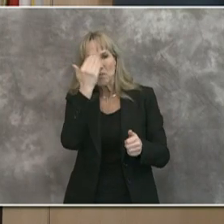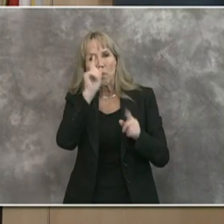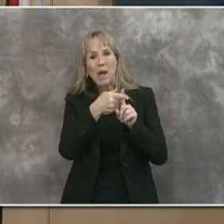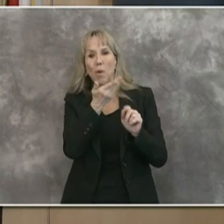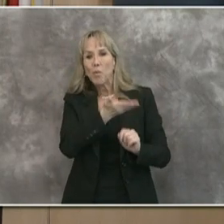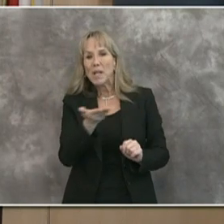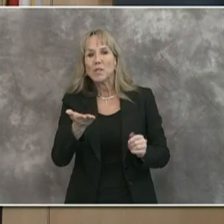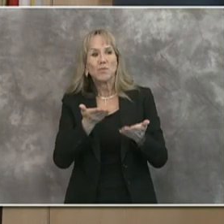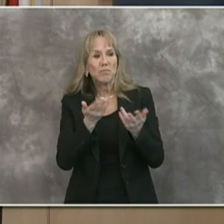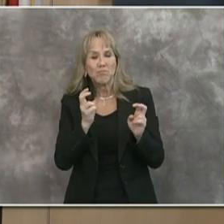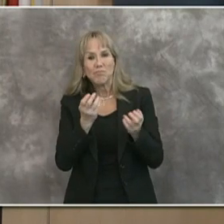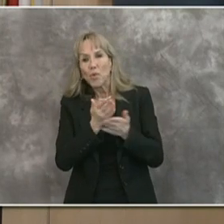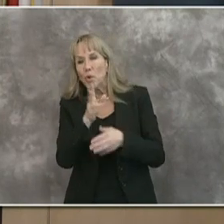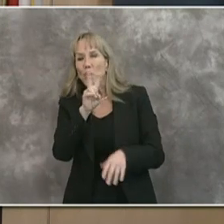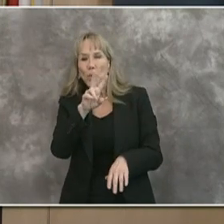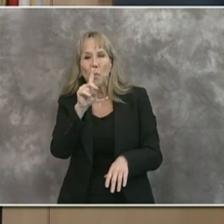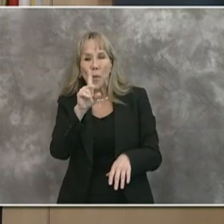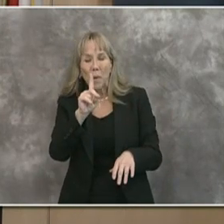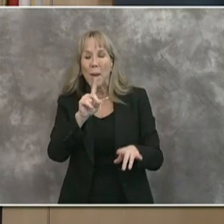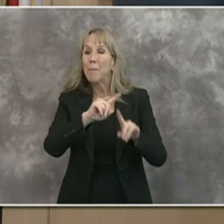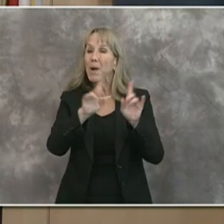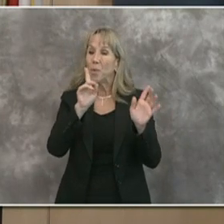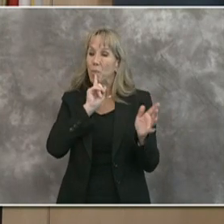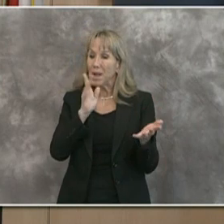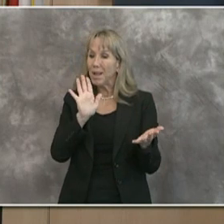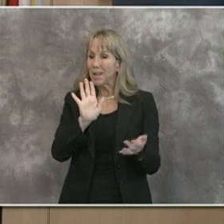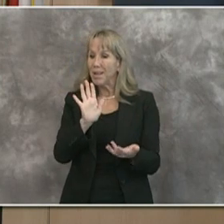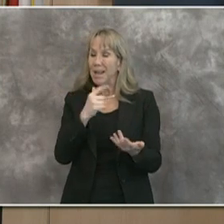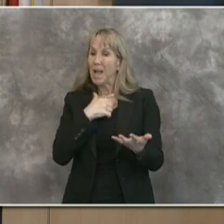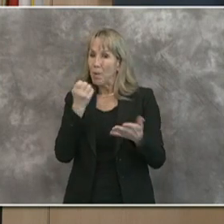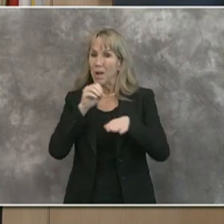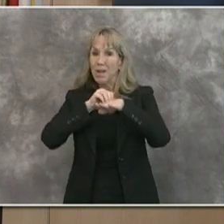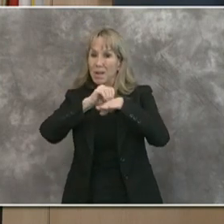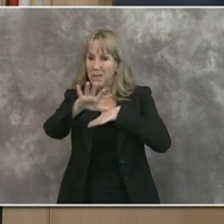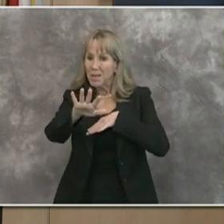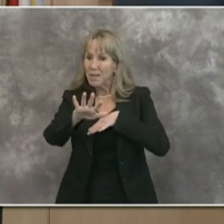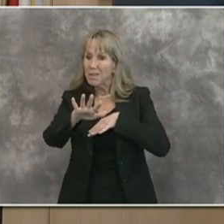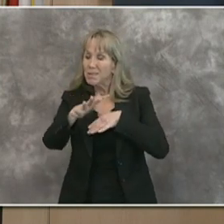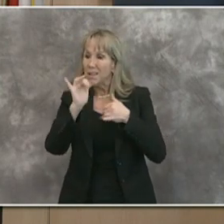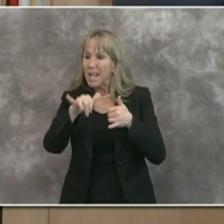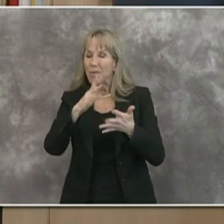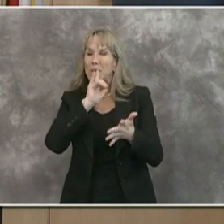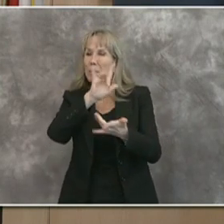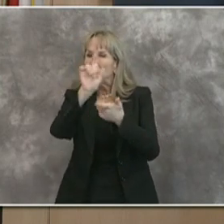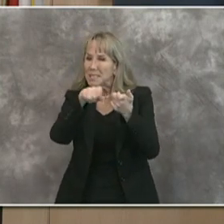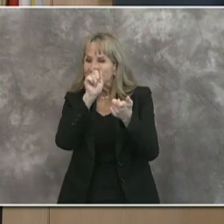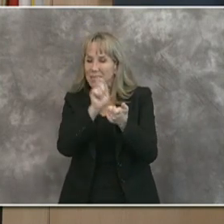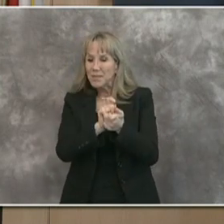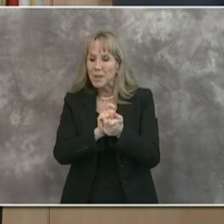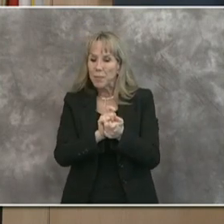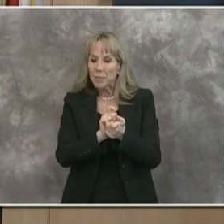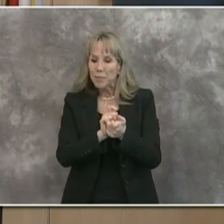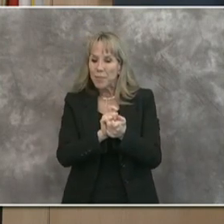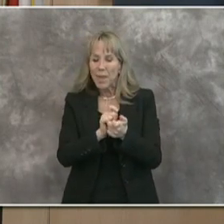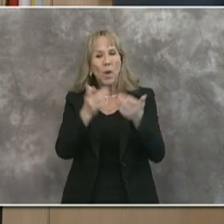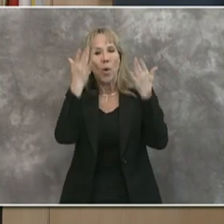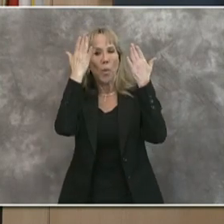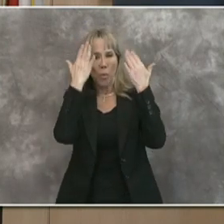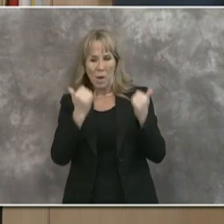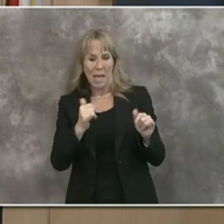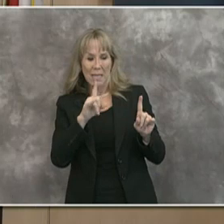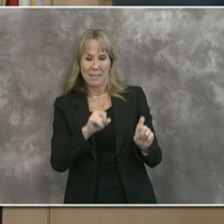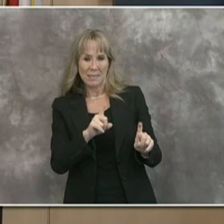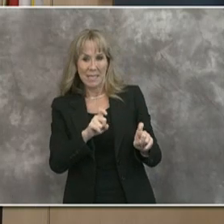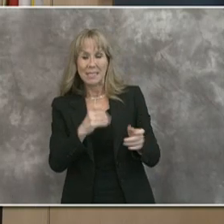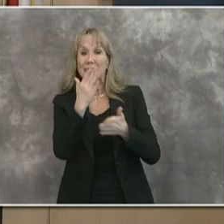through 211. But the specific advice has to do with the circumstances of why the test was done. If somebody